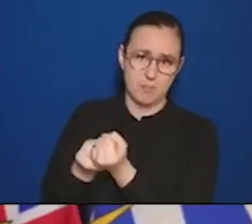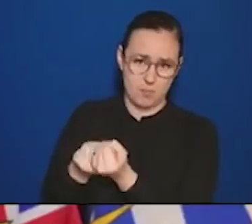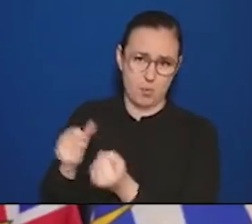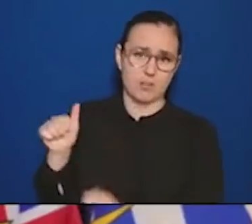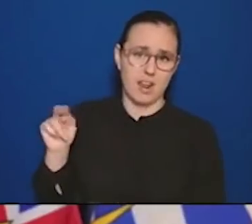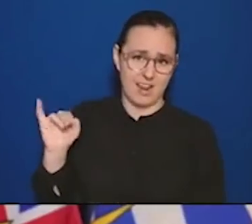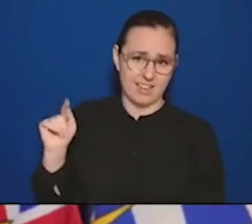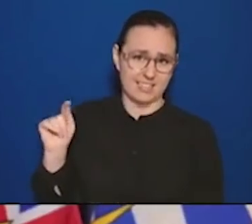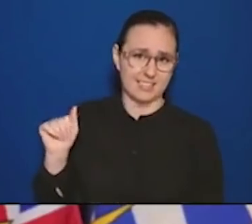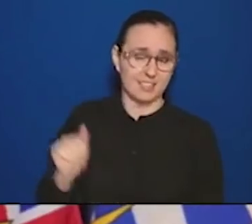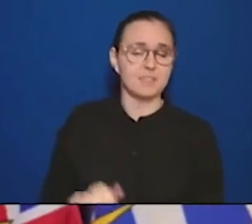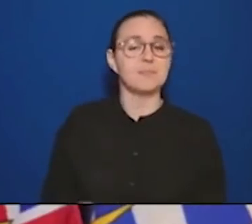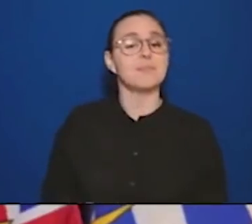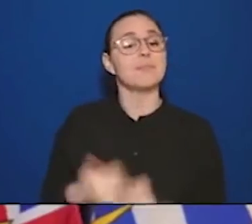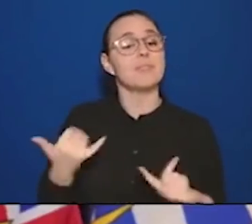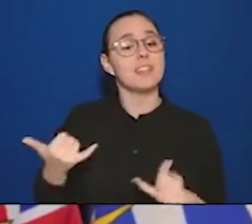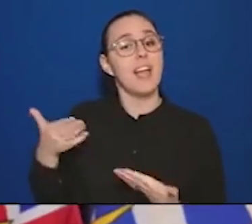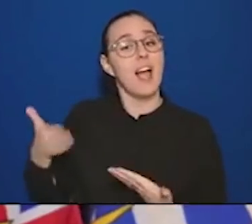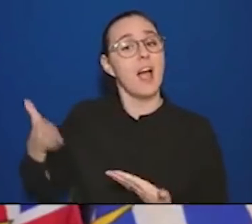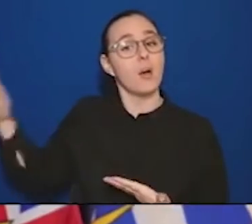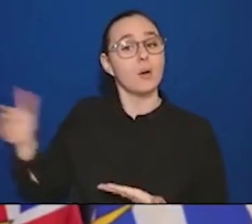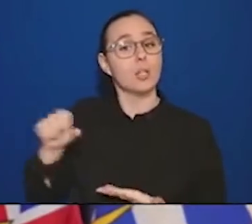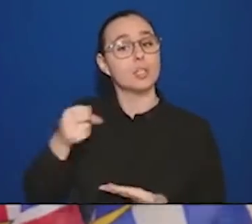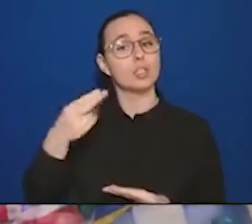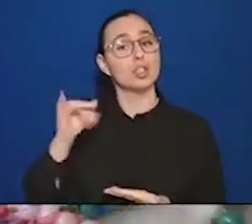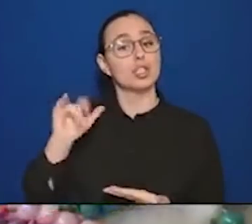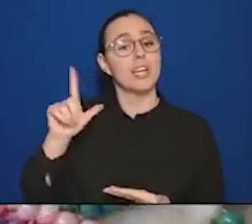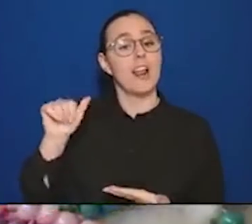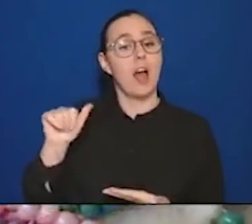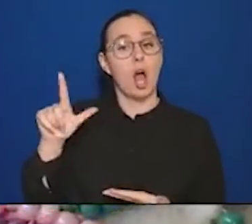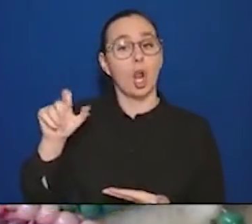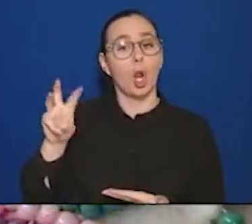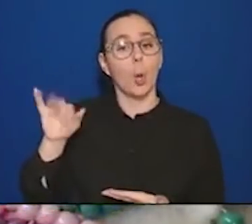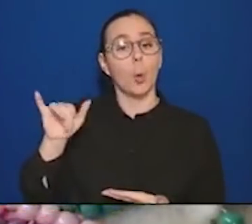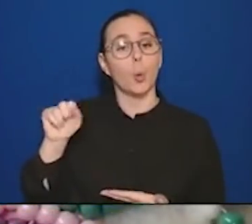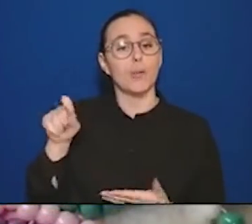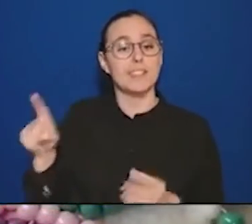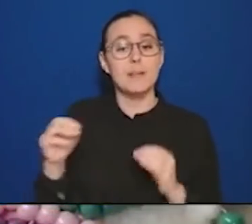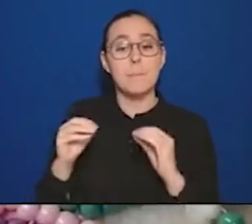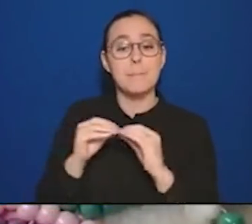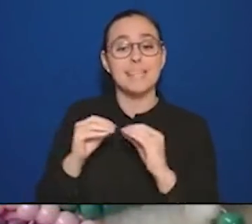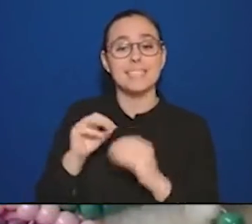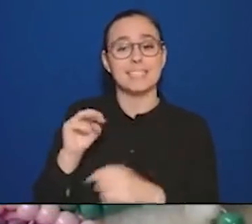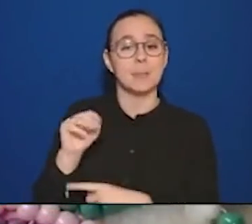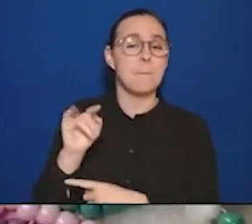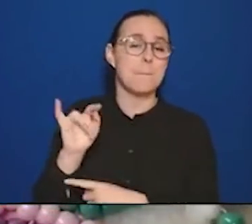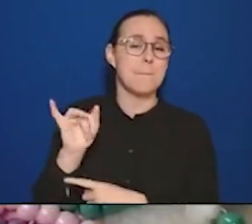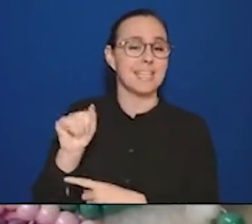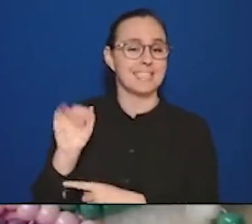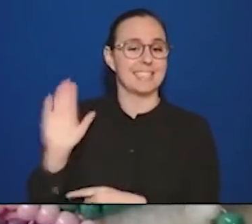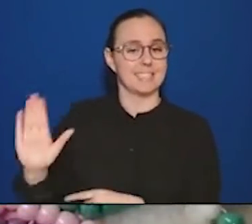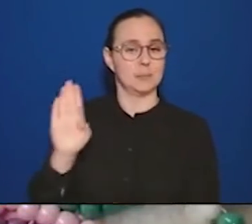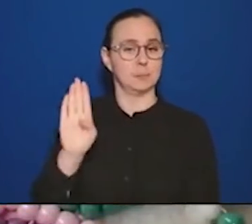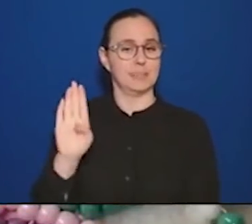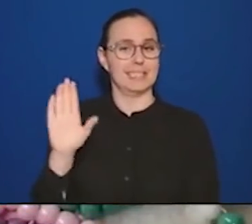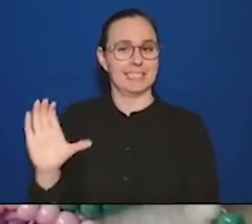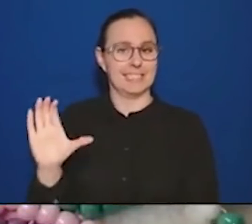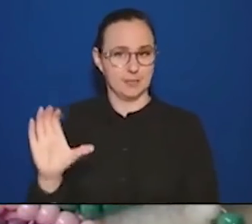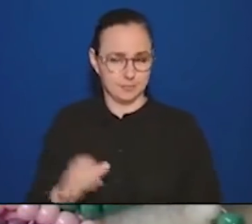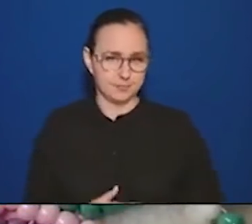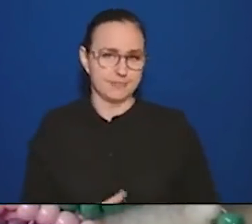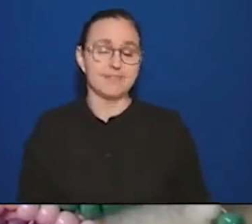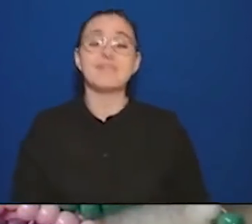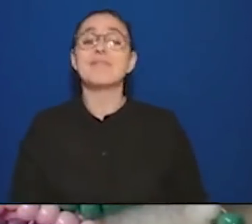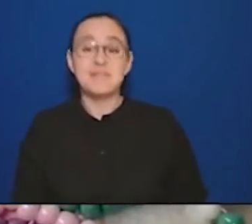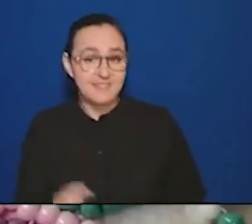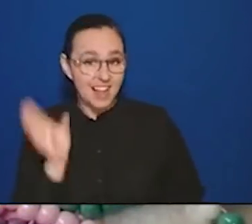of the Métis Nation, British Columbia, to say a few words. Sheila, please. Hello. Thank you for the honor and privilege to join you